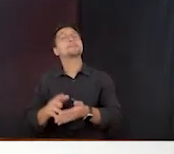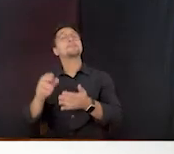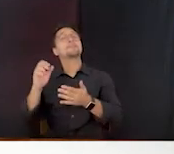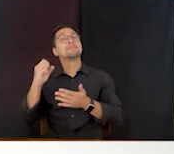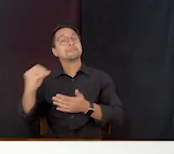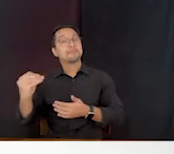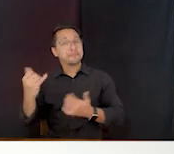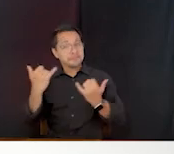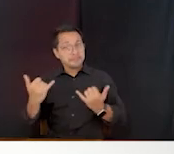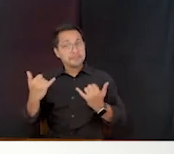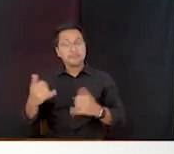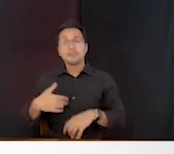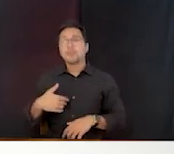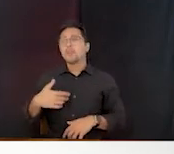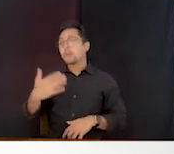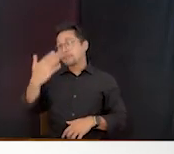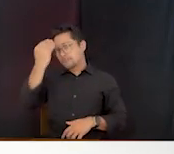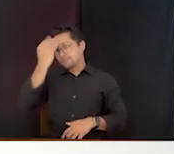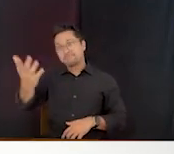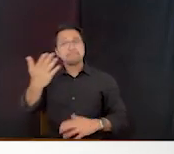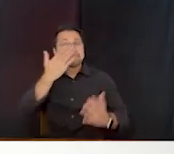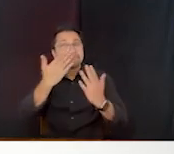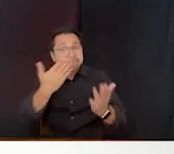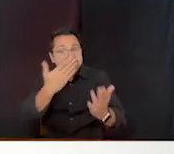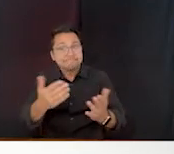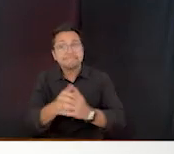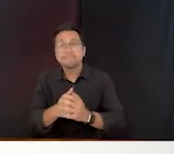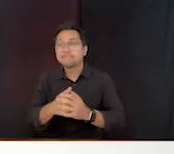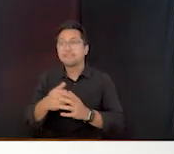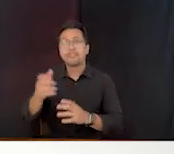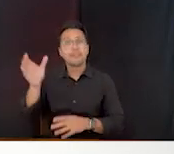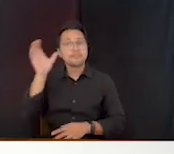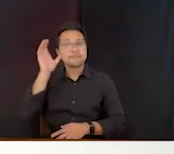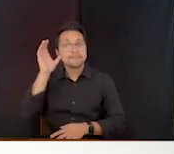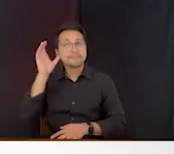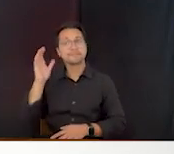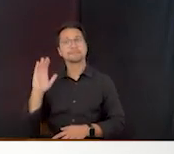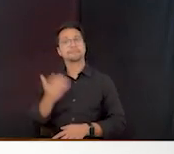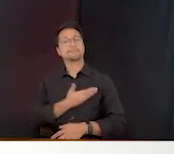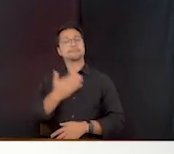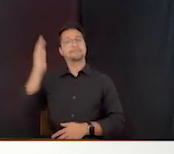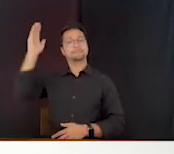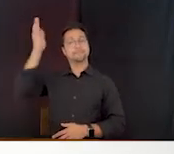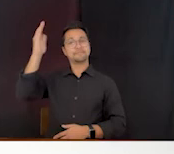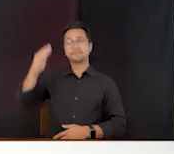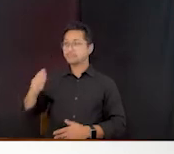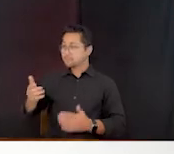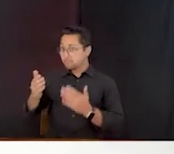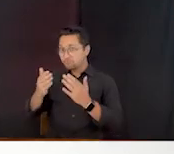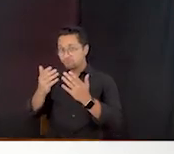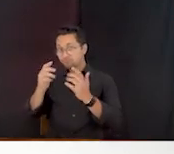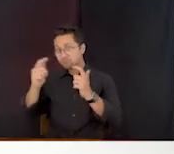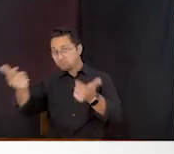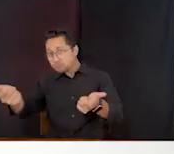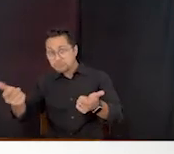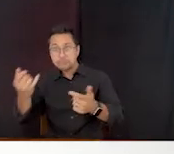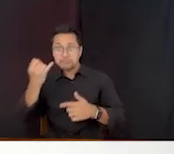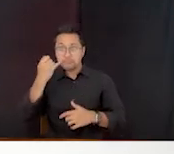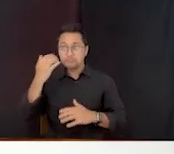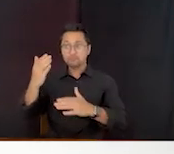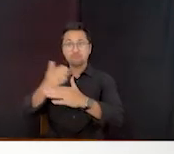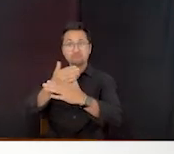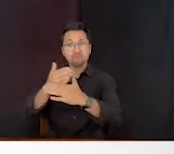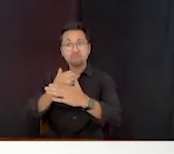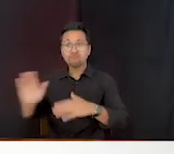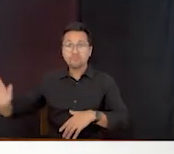point, we want to say thank you for listening to our talk, and we want to open up the floor for anyone to share their